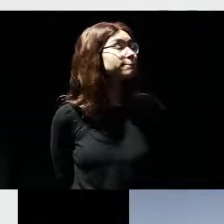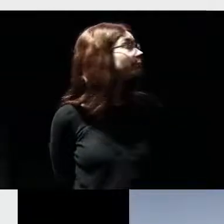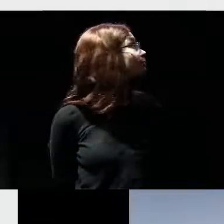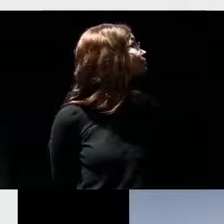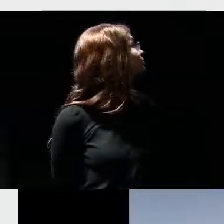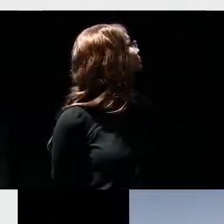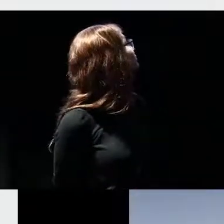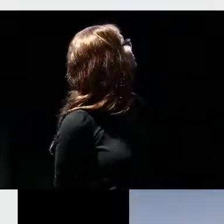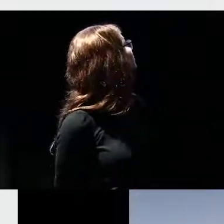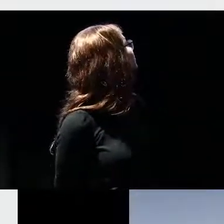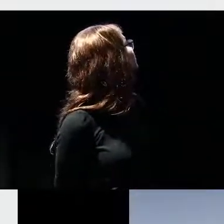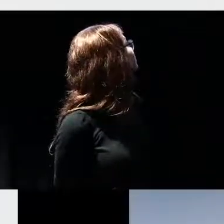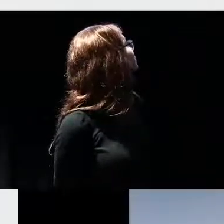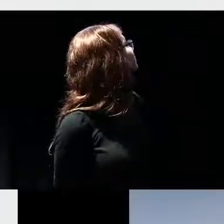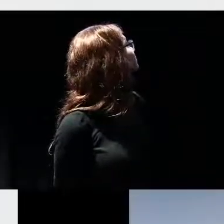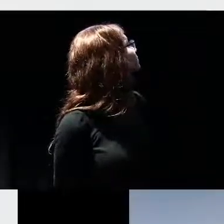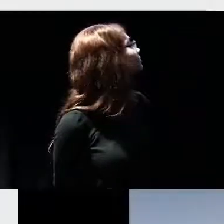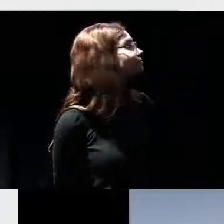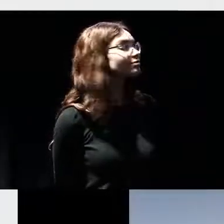On the other side, the campus side,